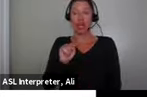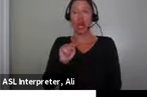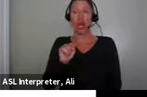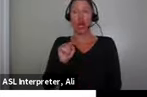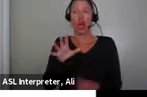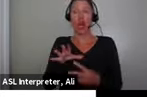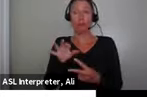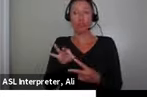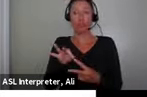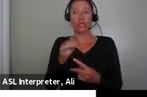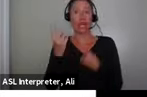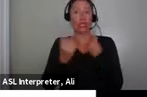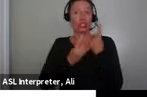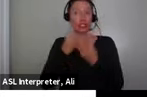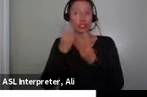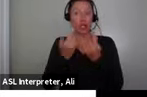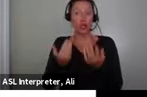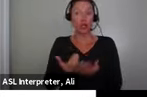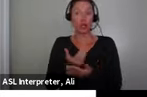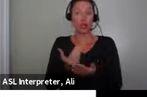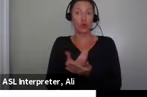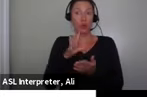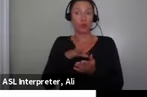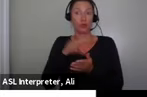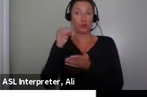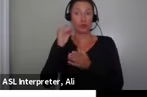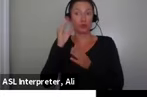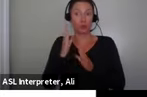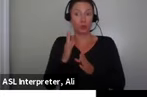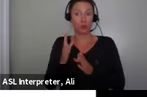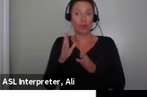account the new student housing?